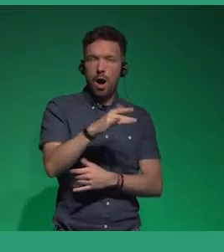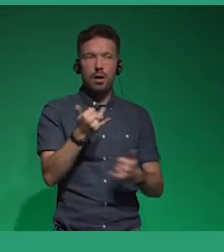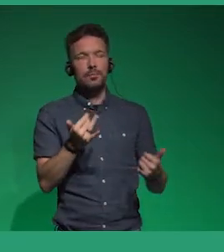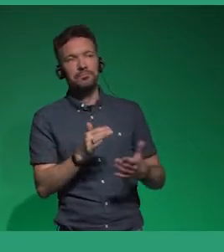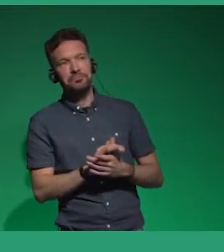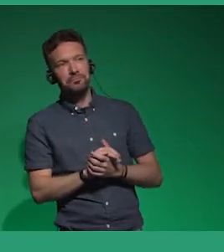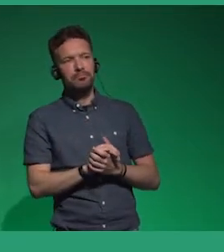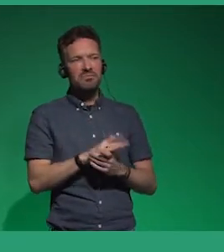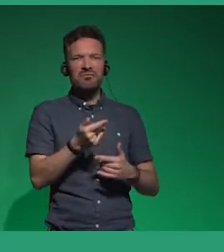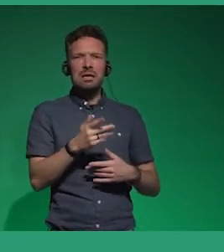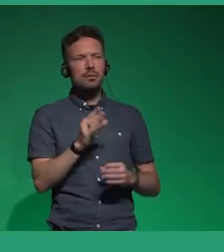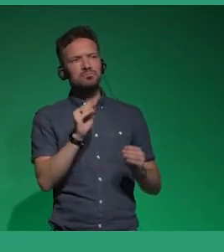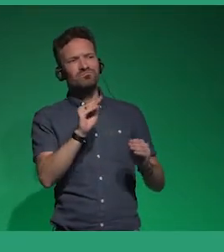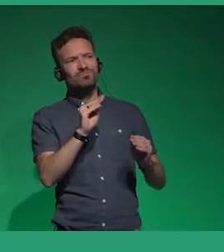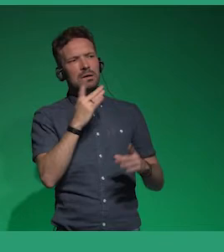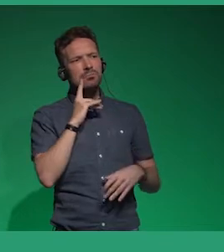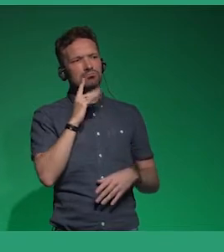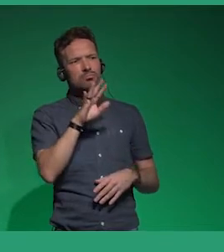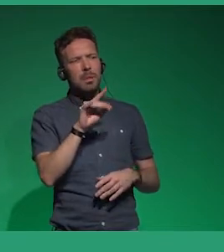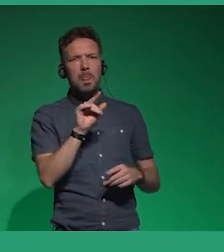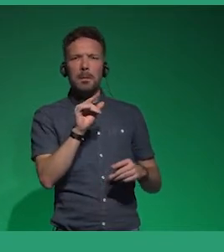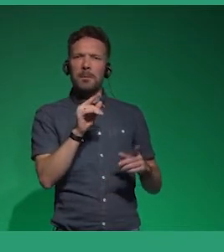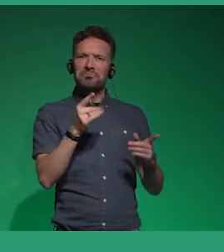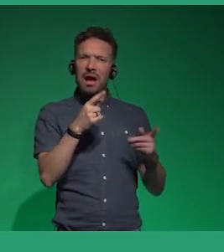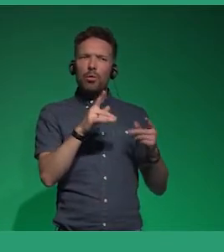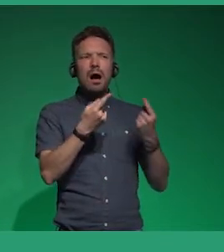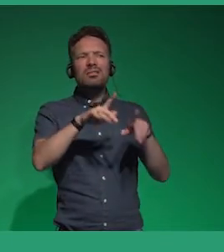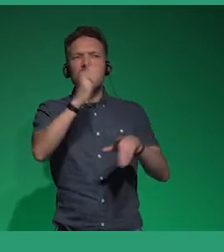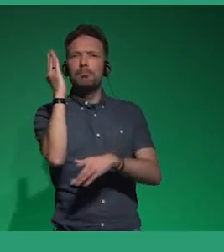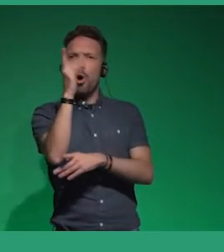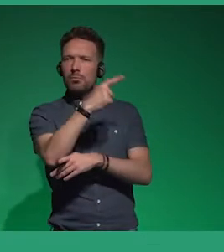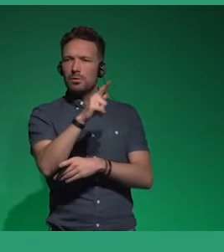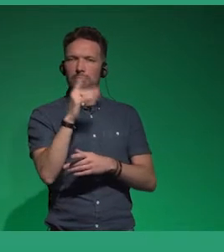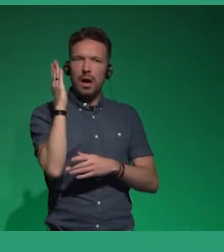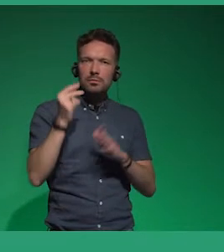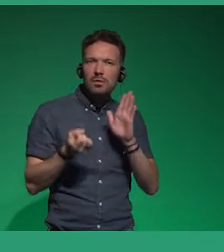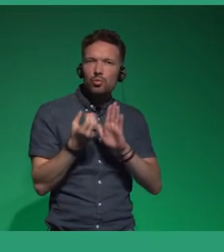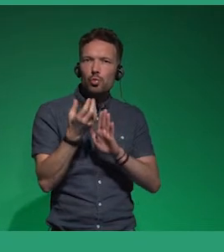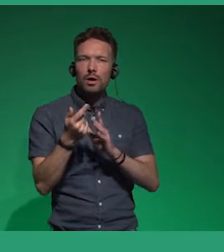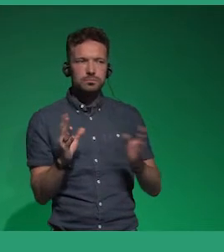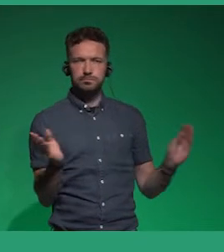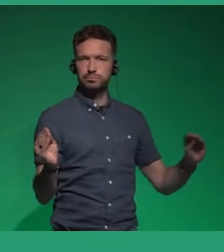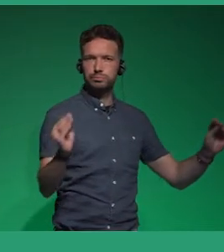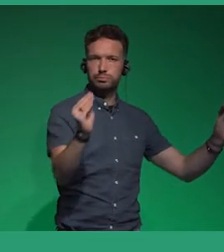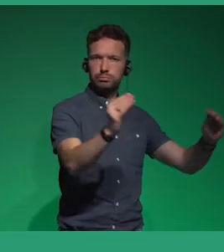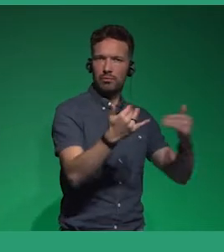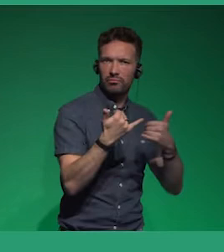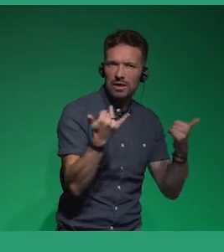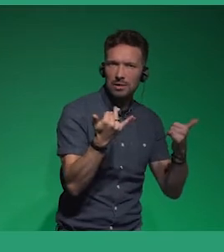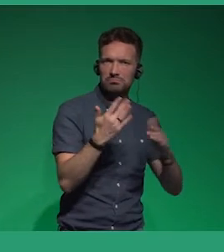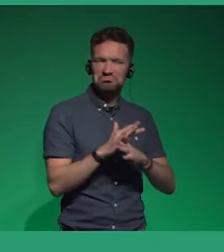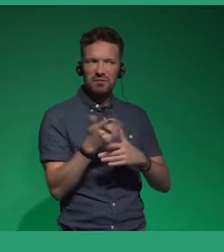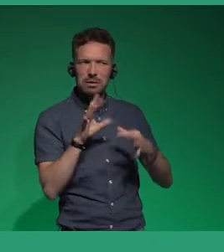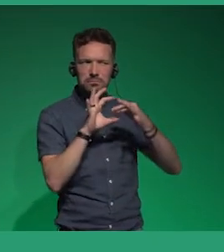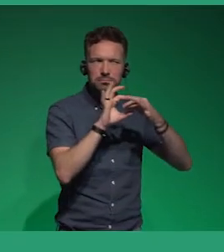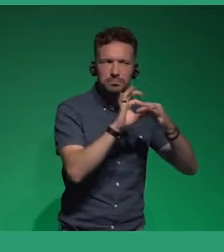developed and tested 2 different support mechanisms. In the first support measure, we provided